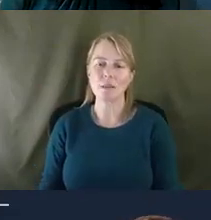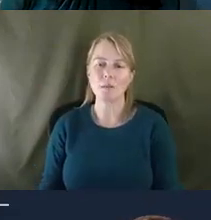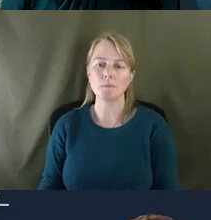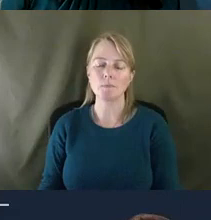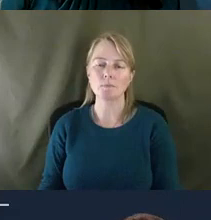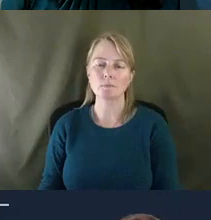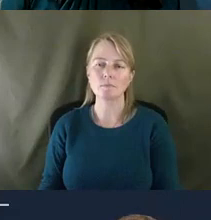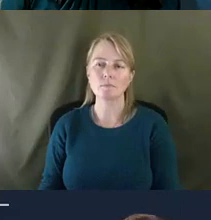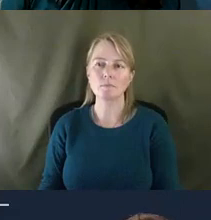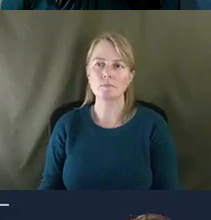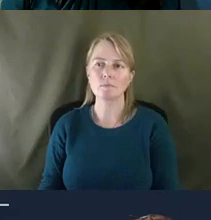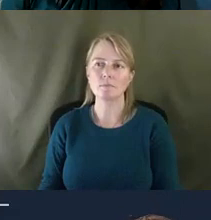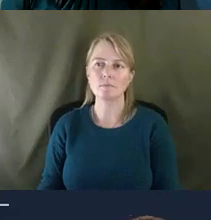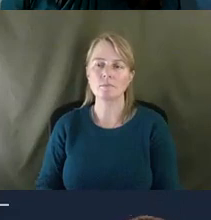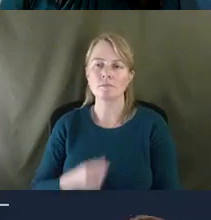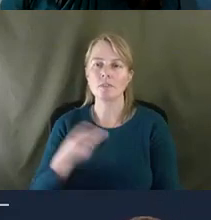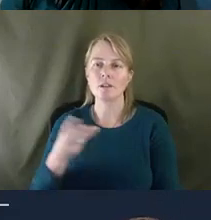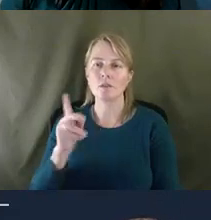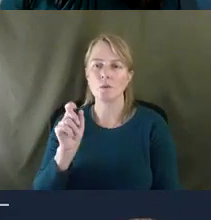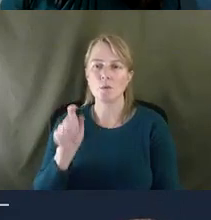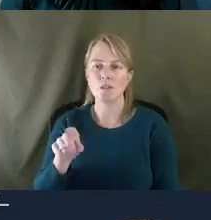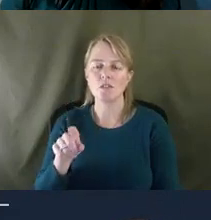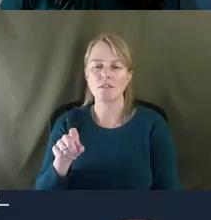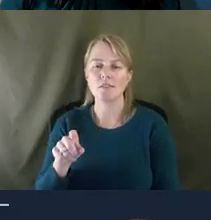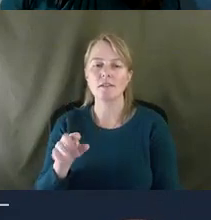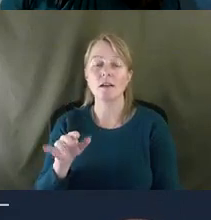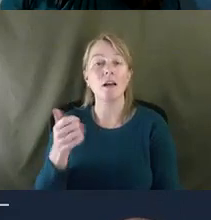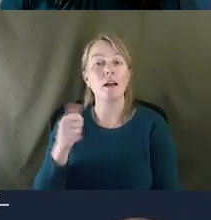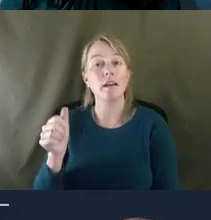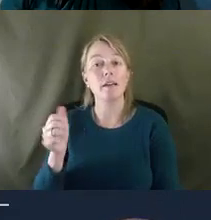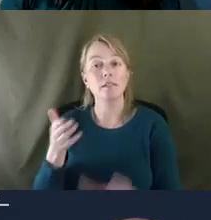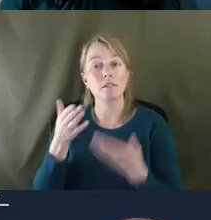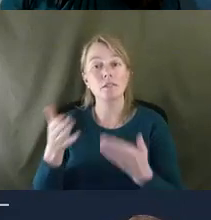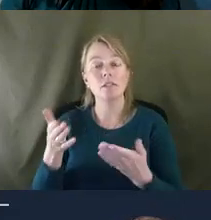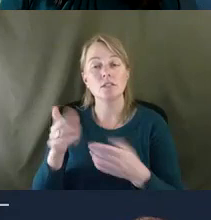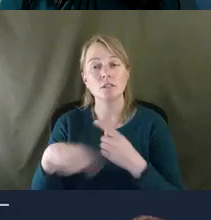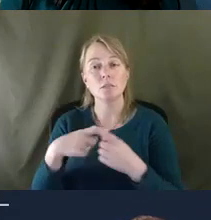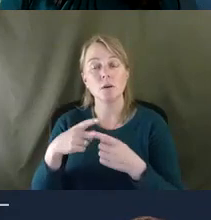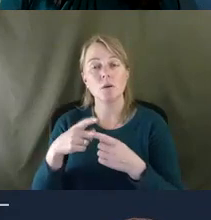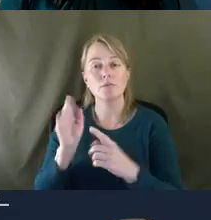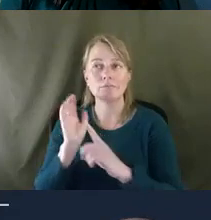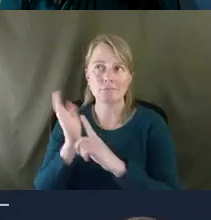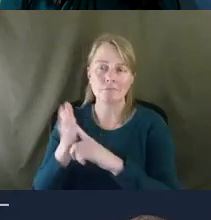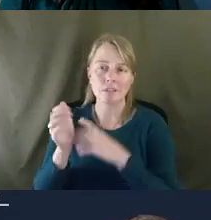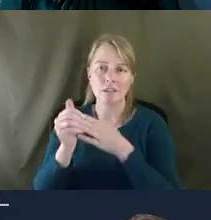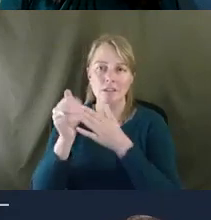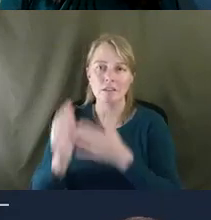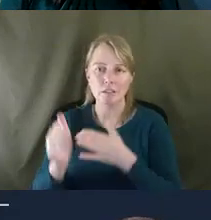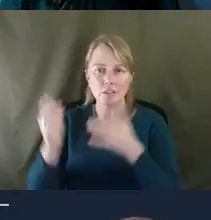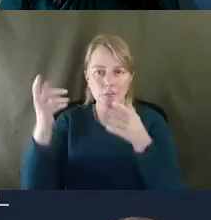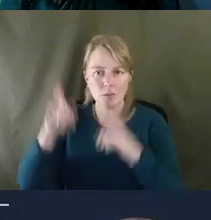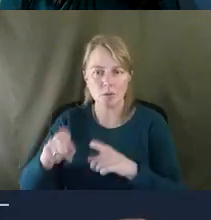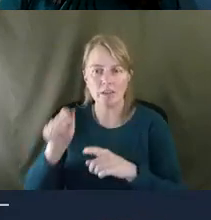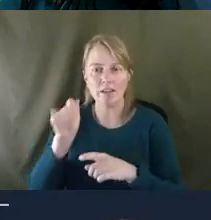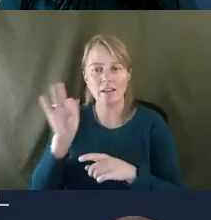This one, there's a couple questions along the same lines. So any suggestions about getting leadership on board when or if